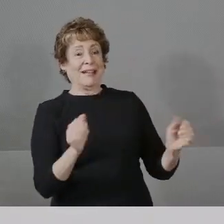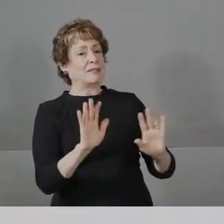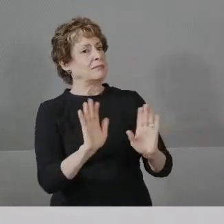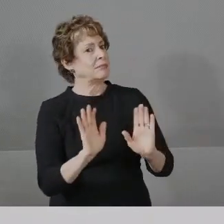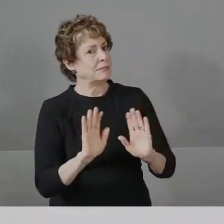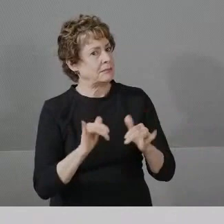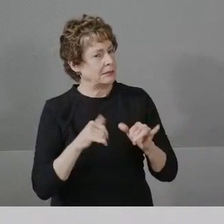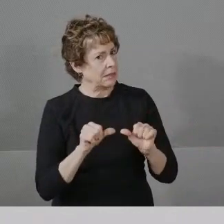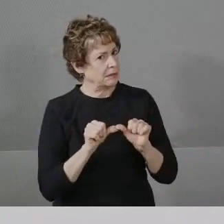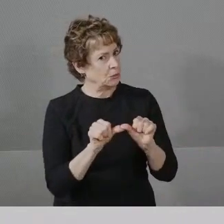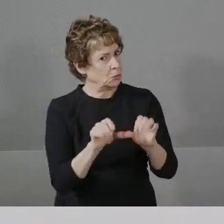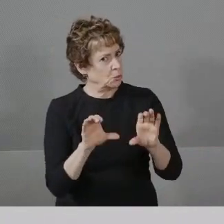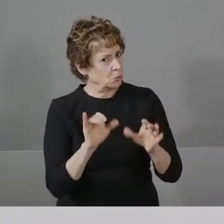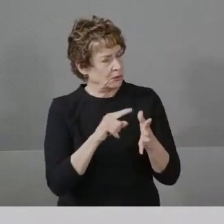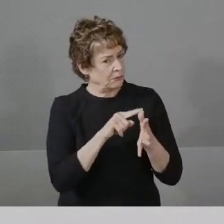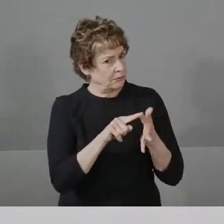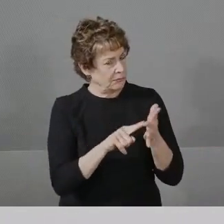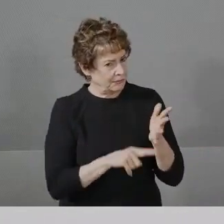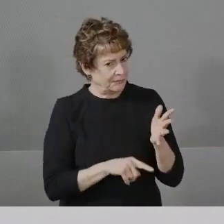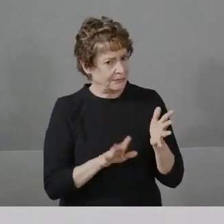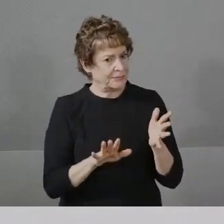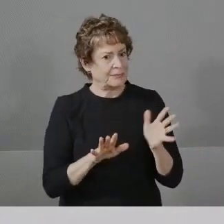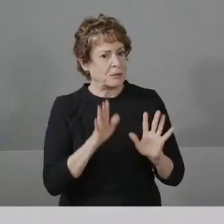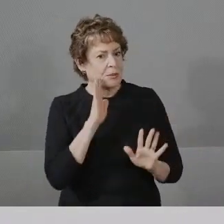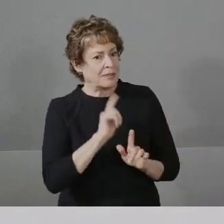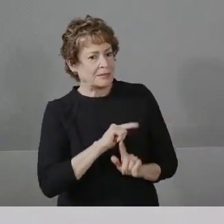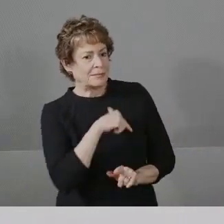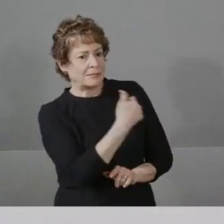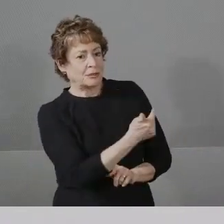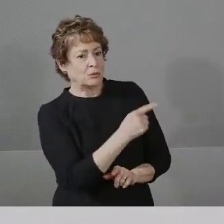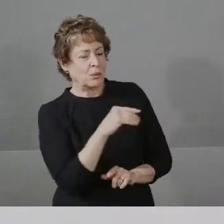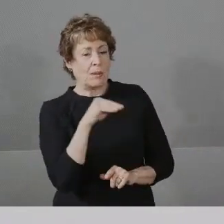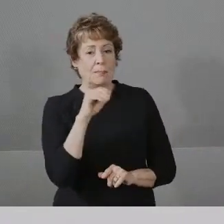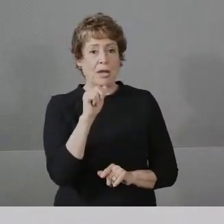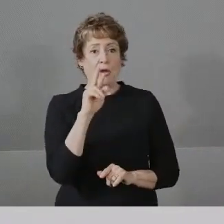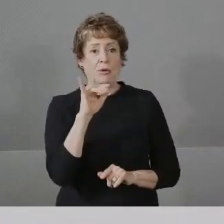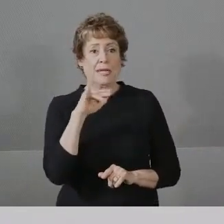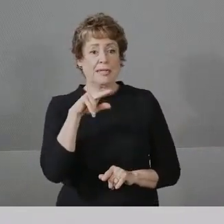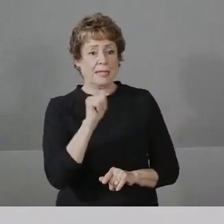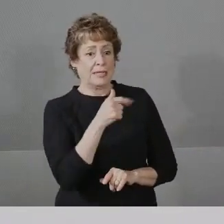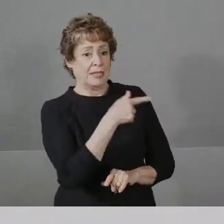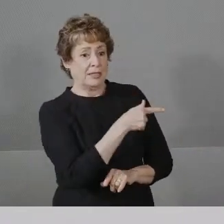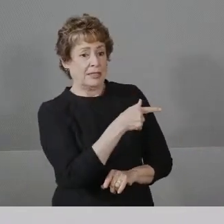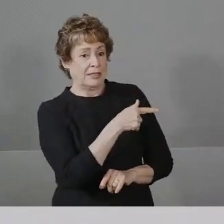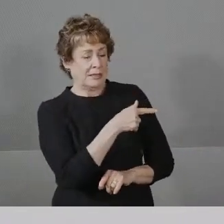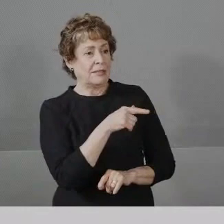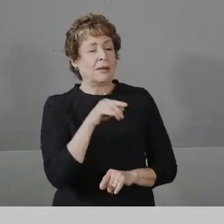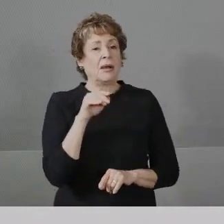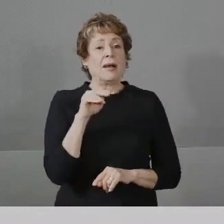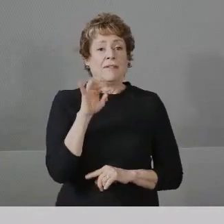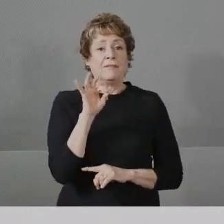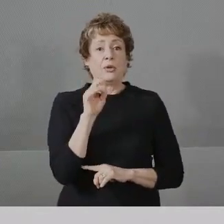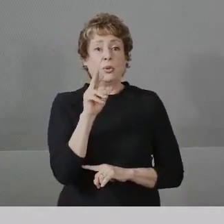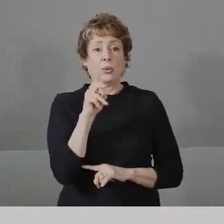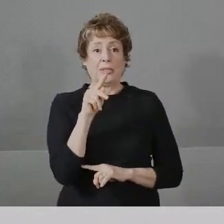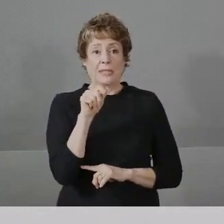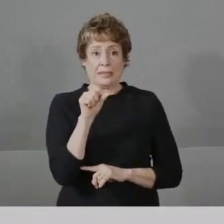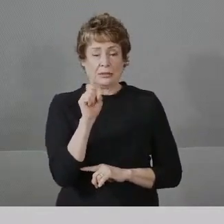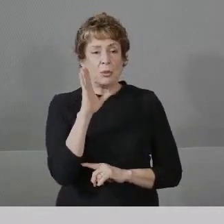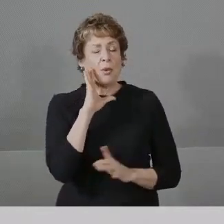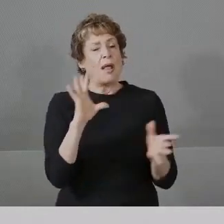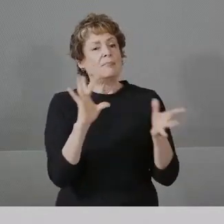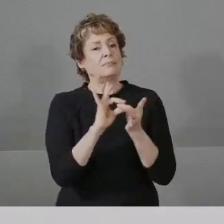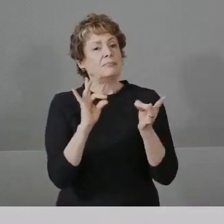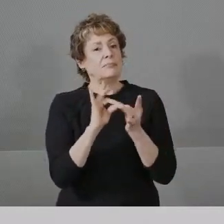going to introduce Maria Cristina Fuentes of the Governor's Office of Youth, Faith, and Family, and she will introduce this event for our